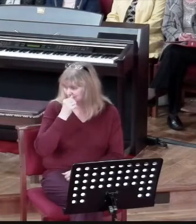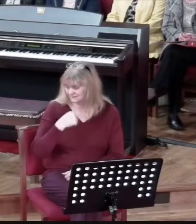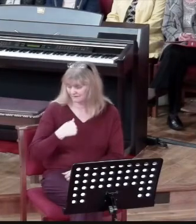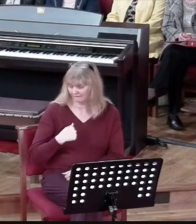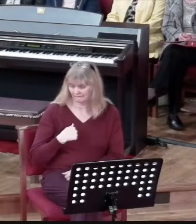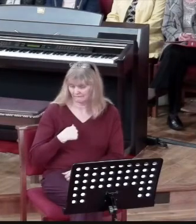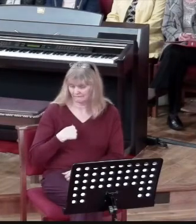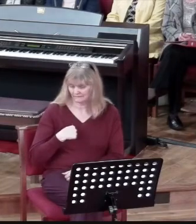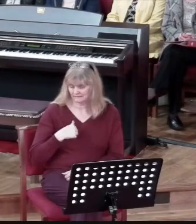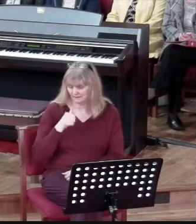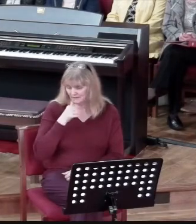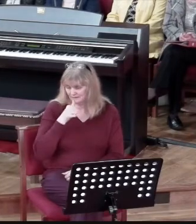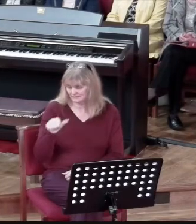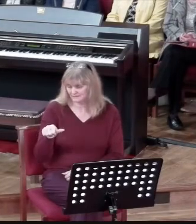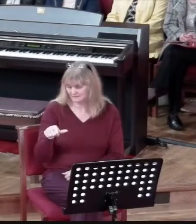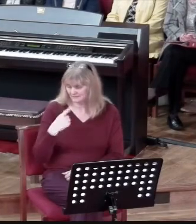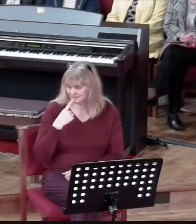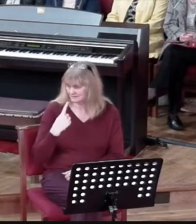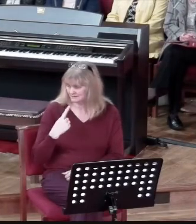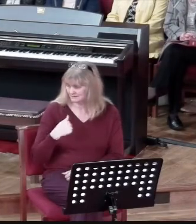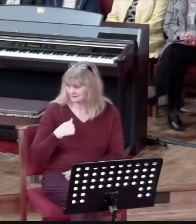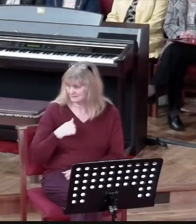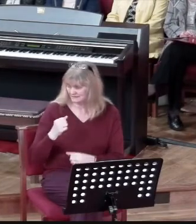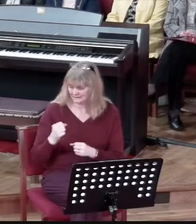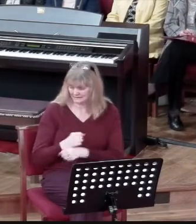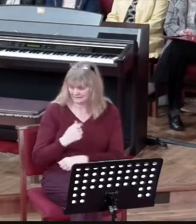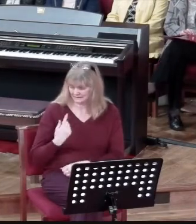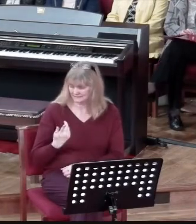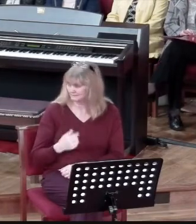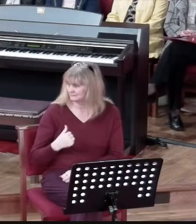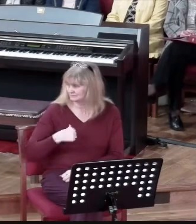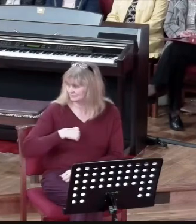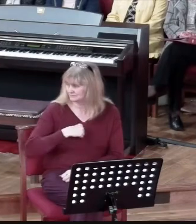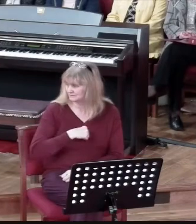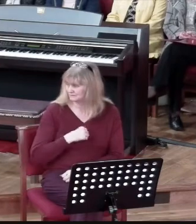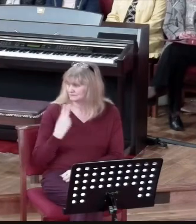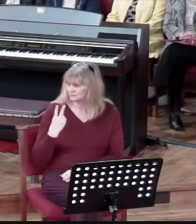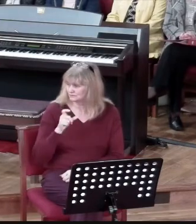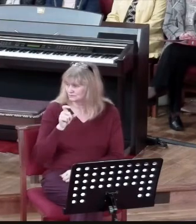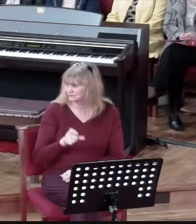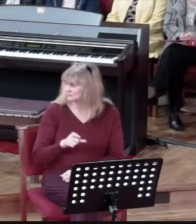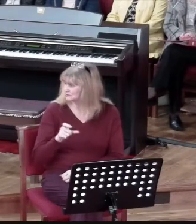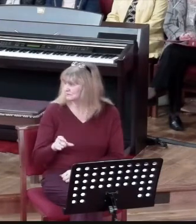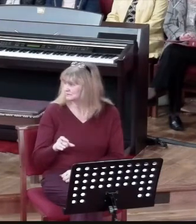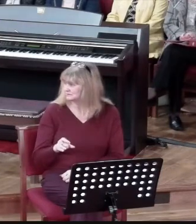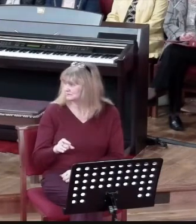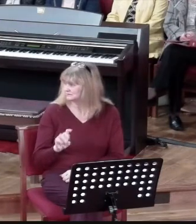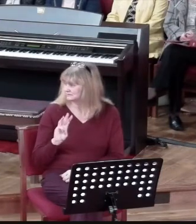So you did. Right. Okay. There's one more hand up. Come on then. You might as well. Come on then.